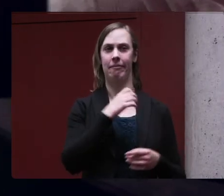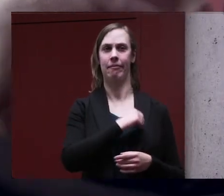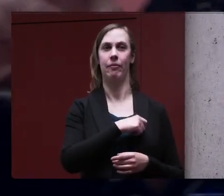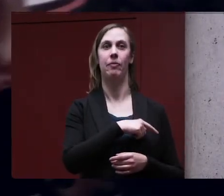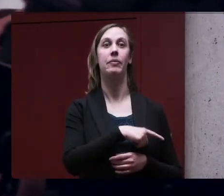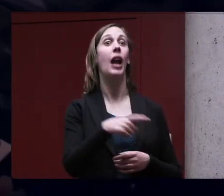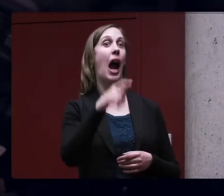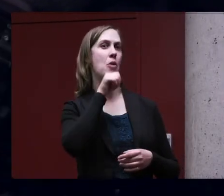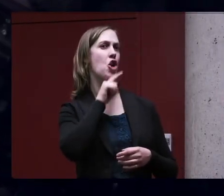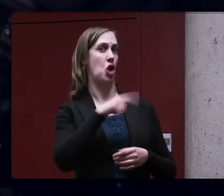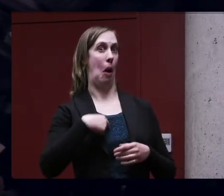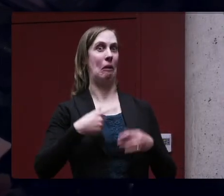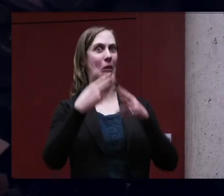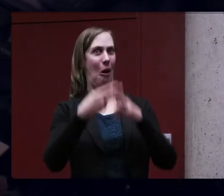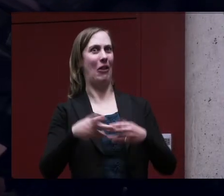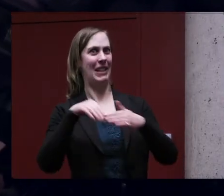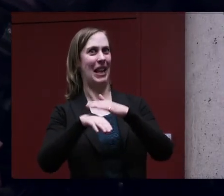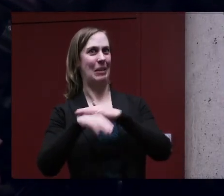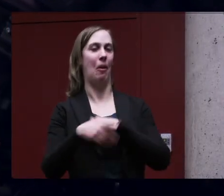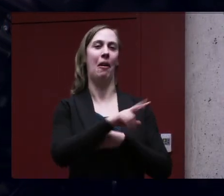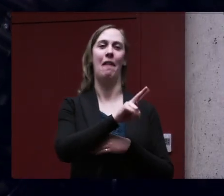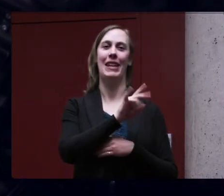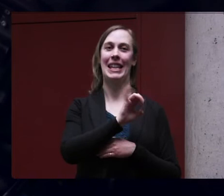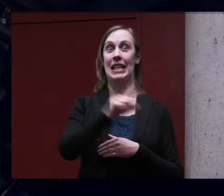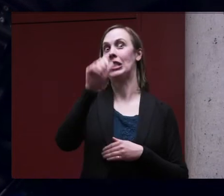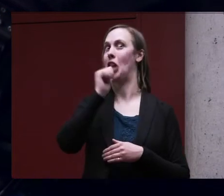Definitely not convenient. No,